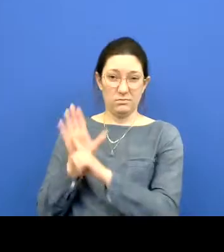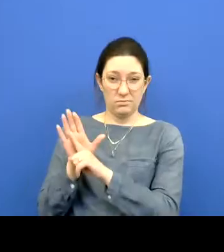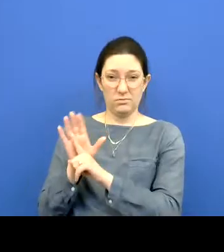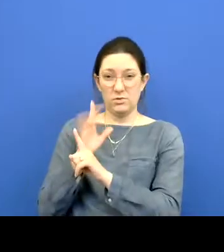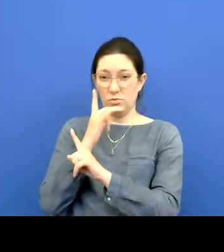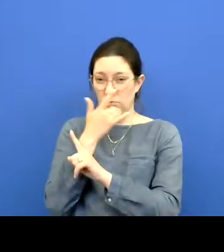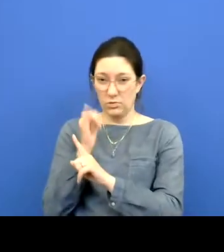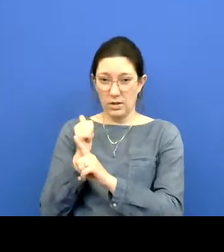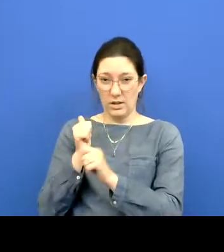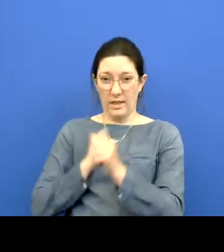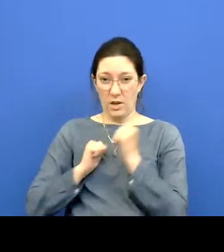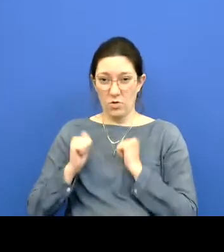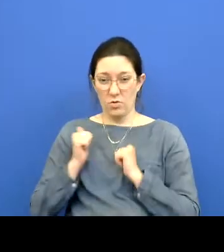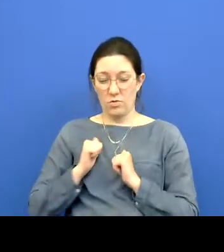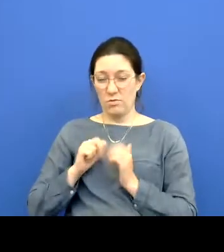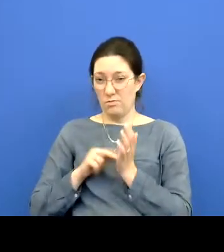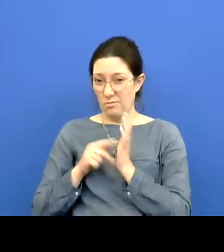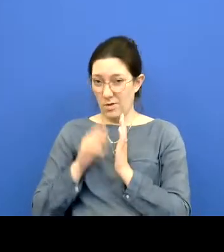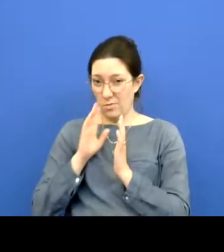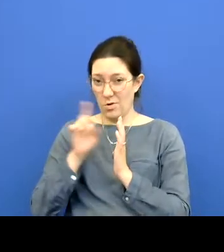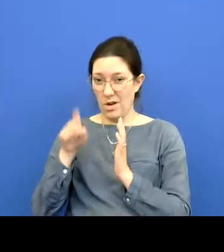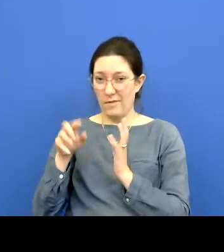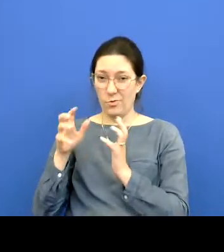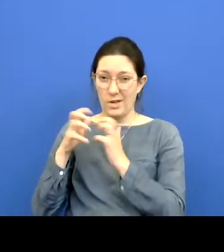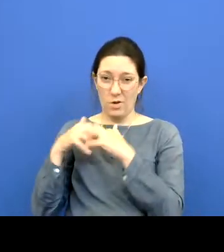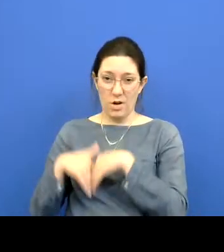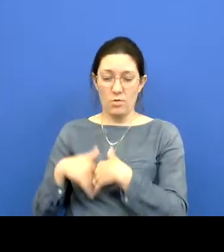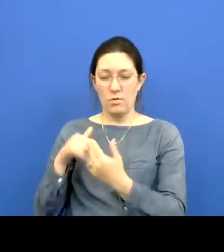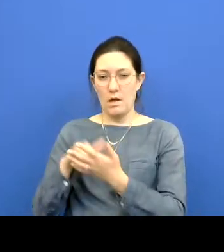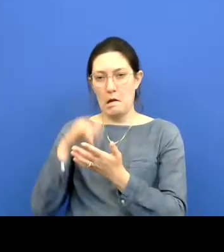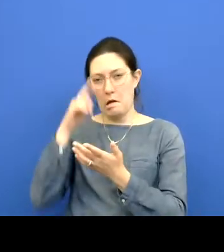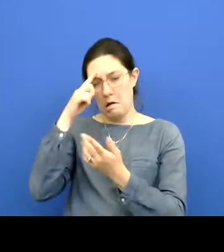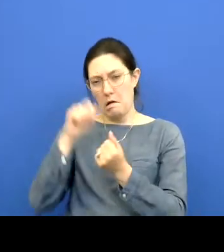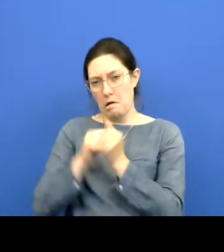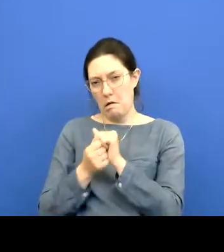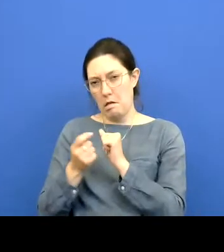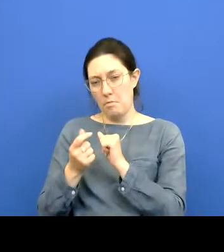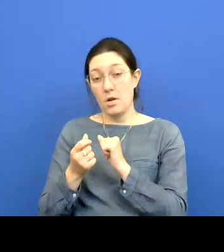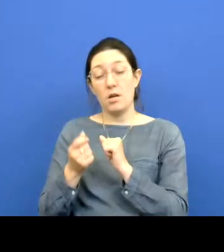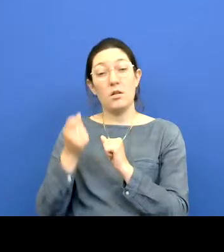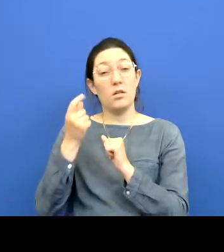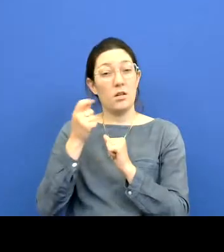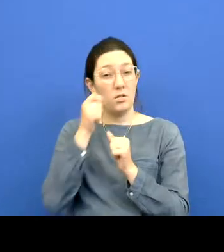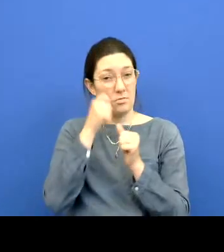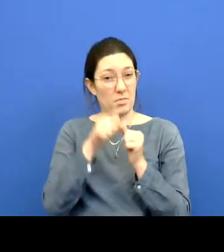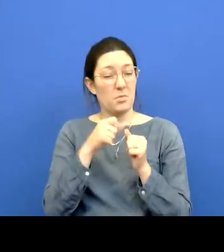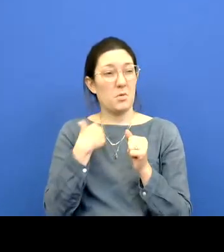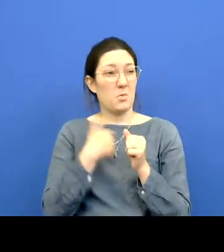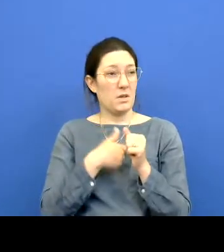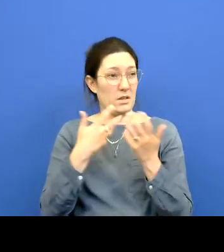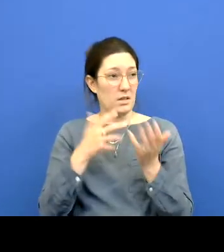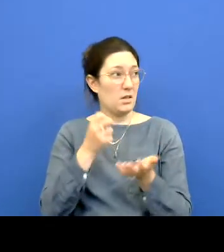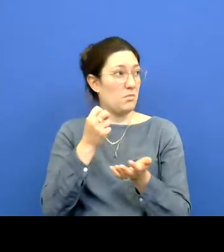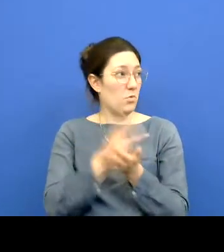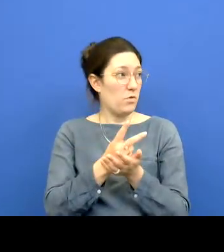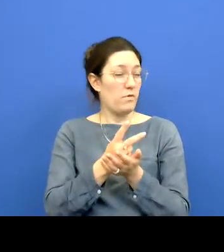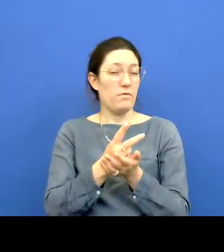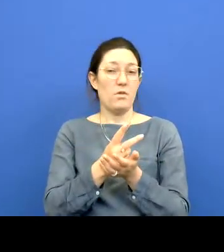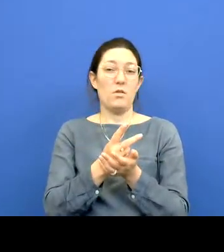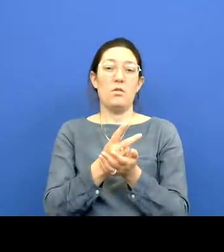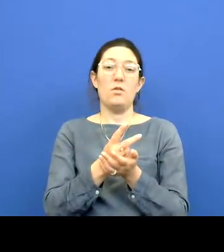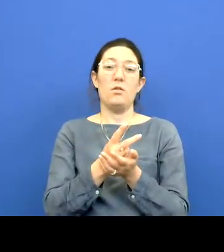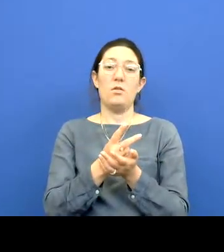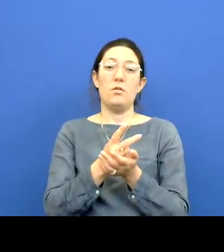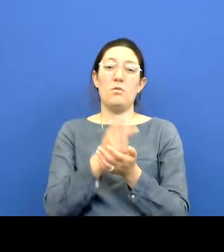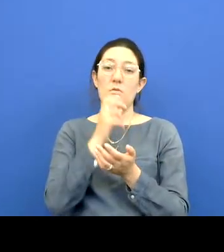so that changed my thinking a little bit. And then I remembered we approved motorhomes and trailers for the old